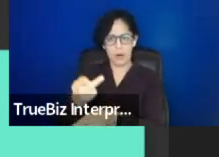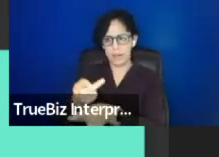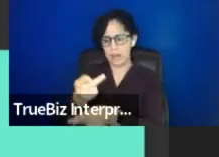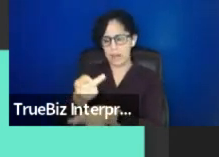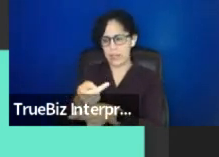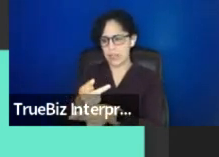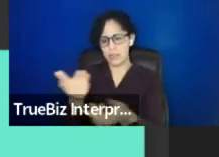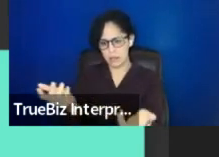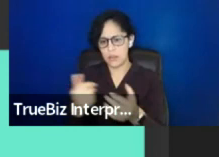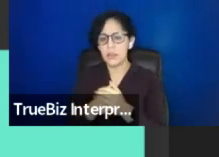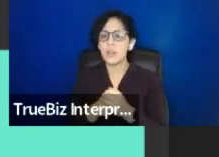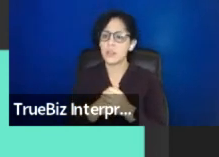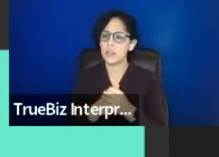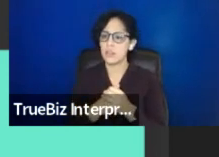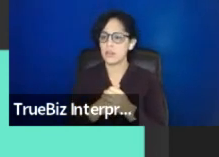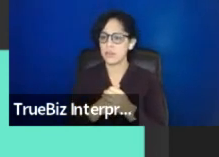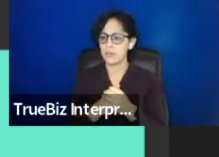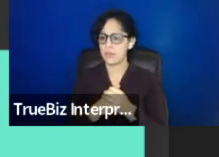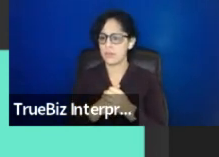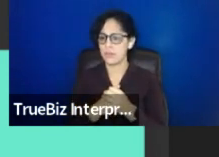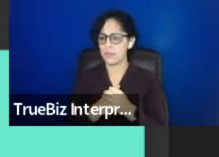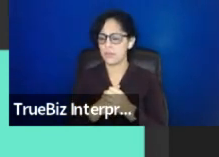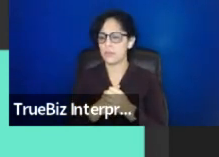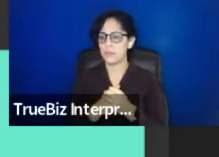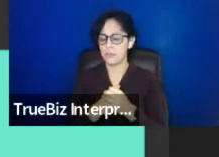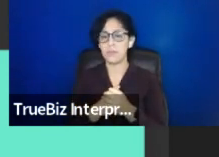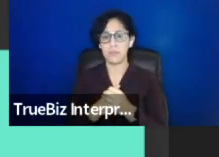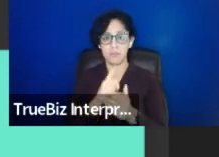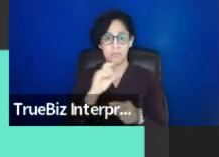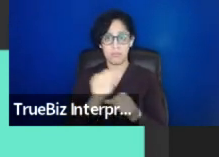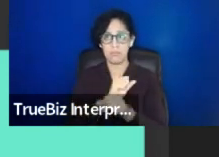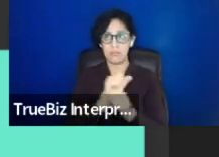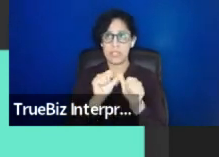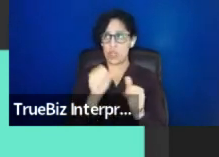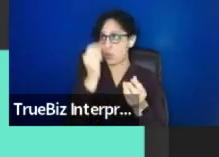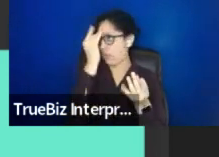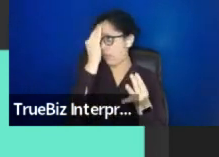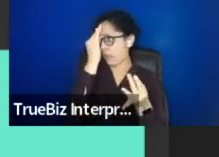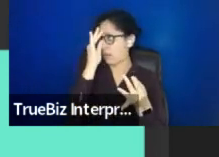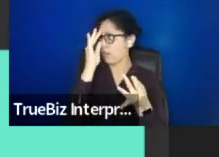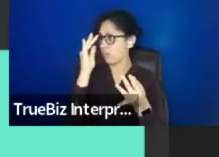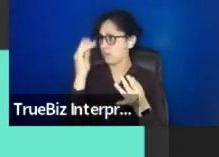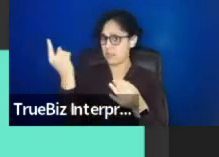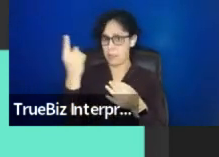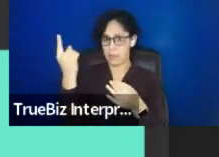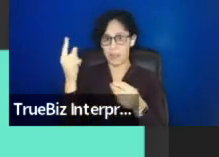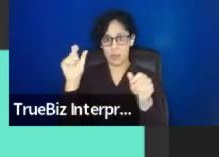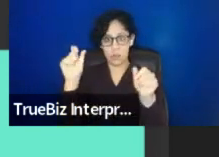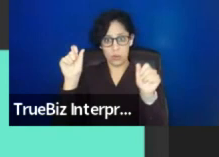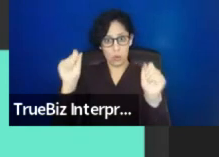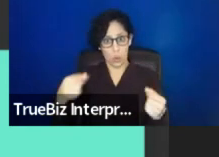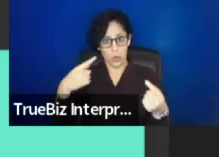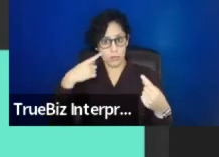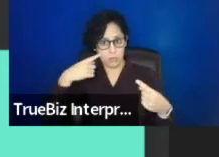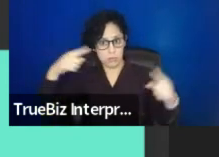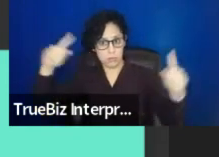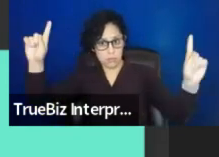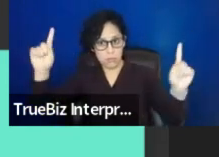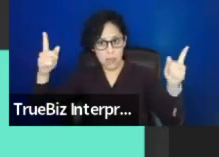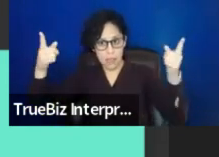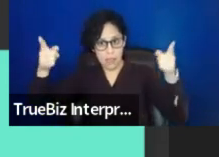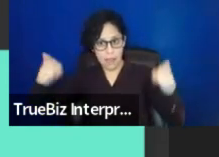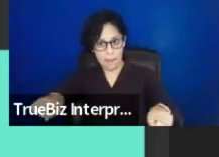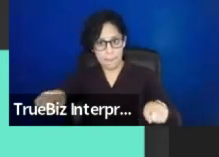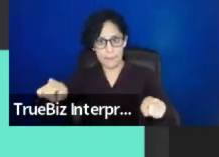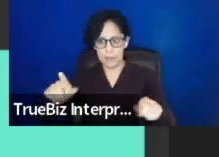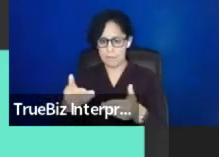to think about that as something that could happen right before I started at the